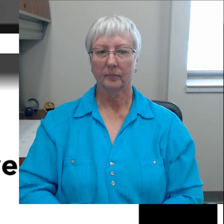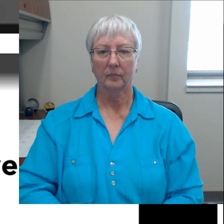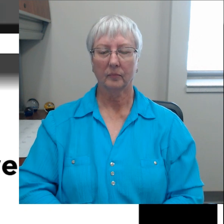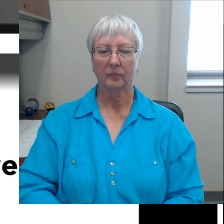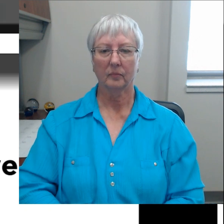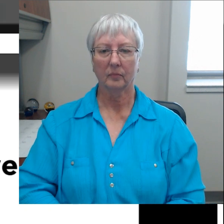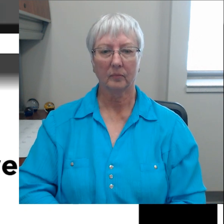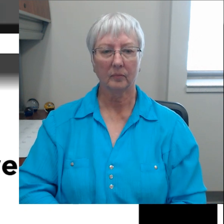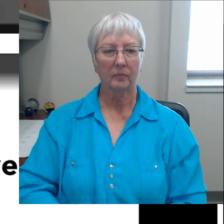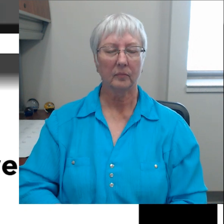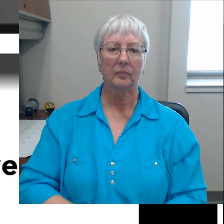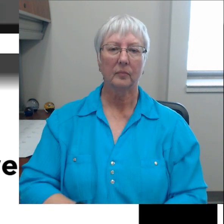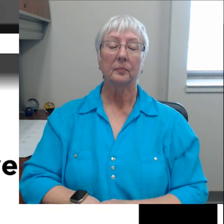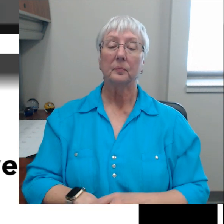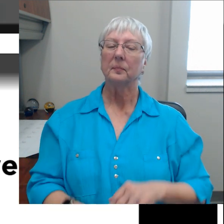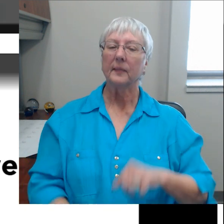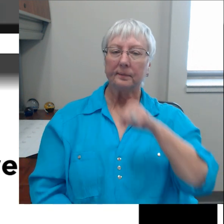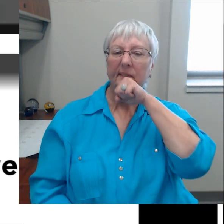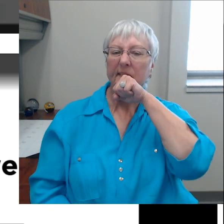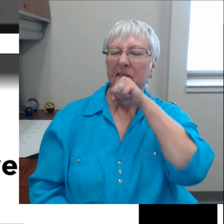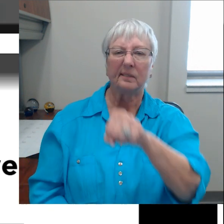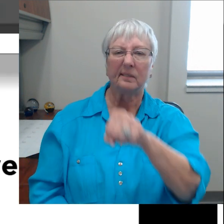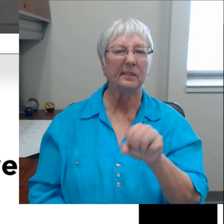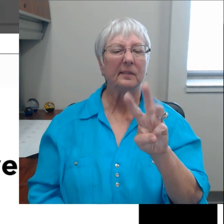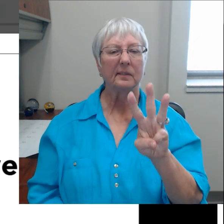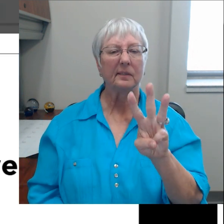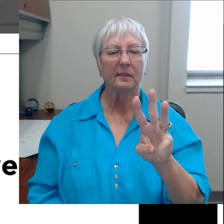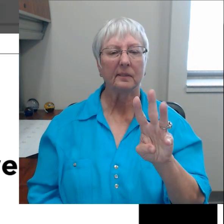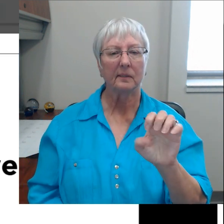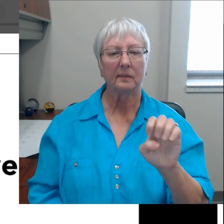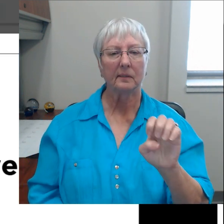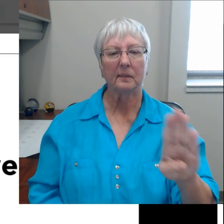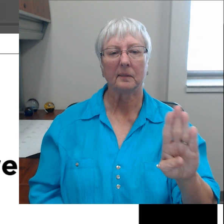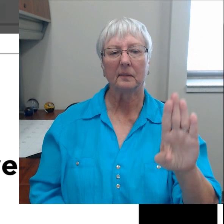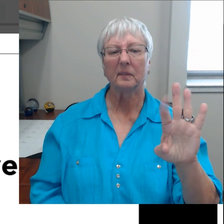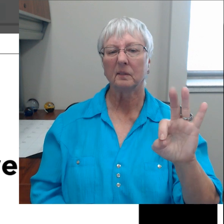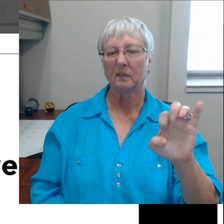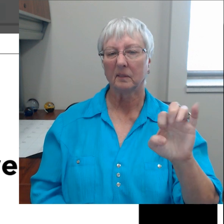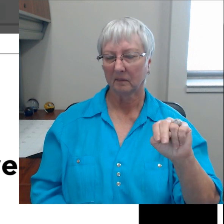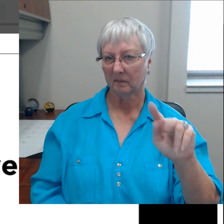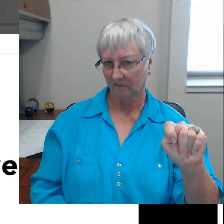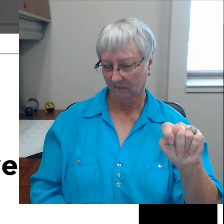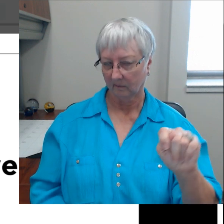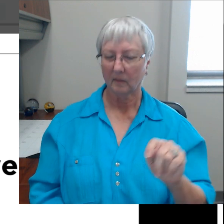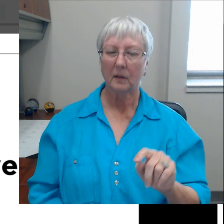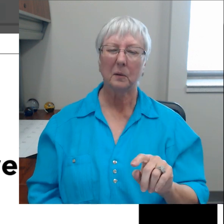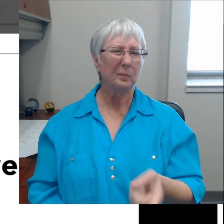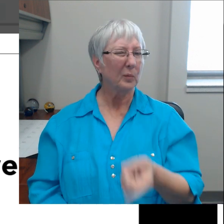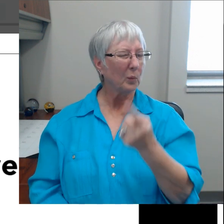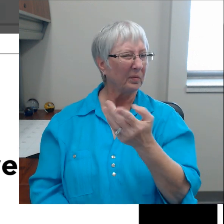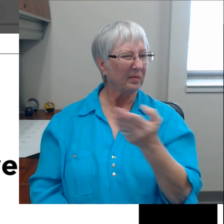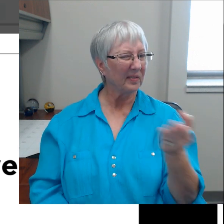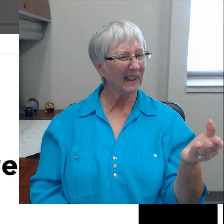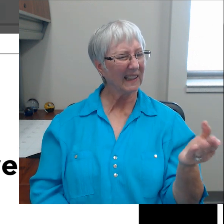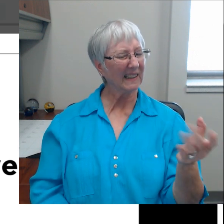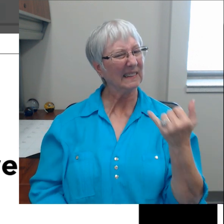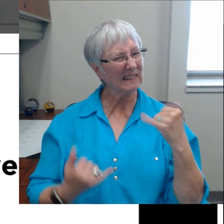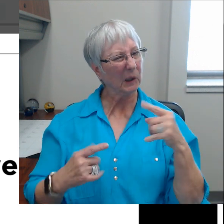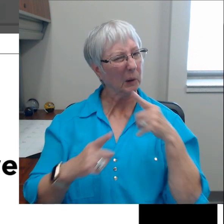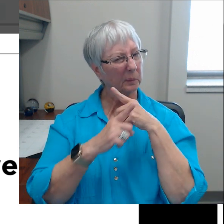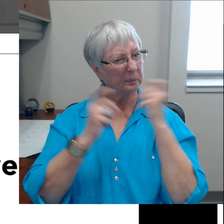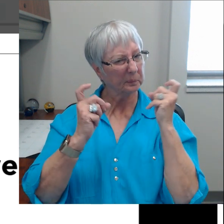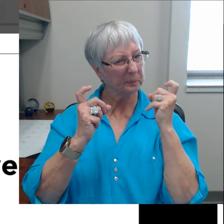Like many designers, I absolutely love web fonts, but there's one thing about web fonts that remains just a bit ugly, and that is the